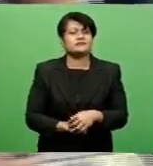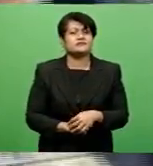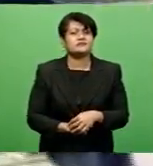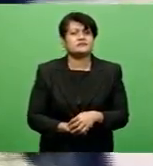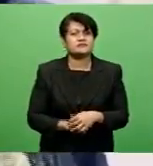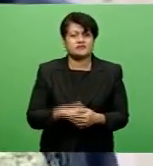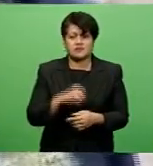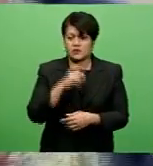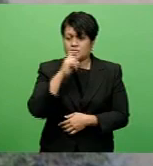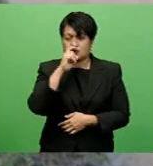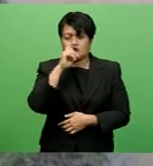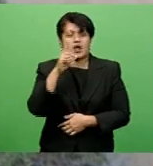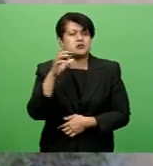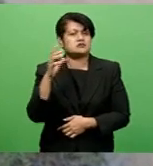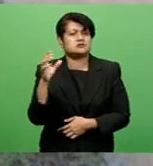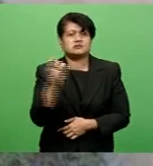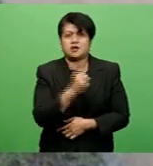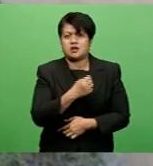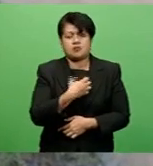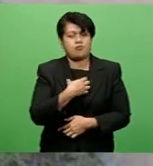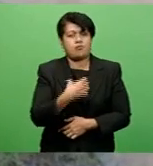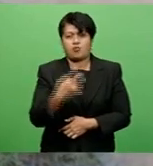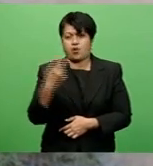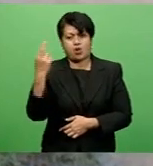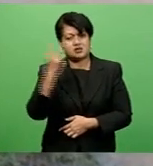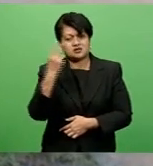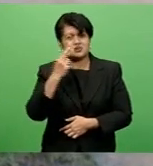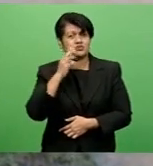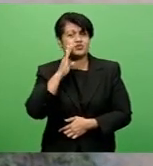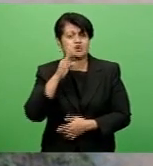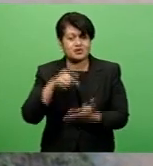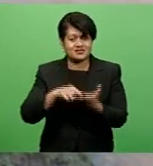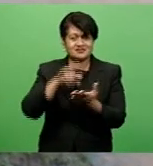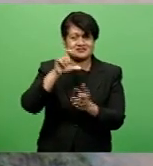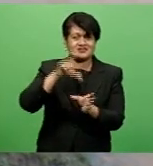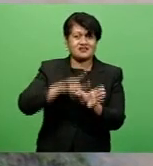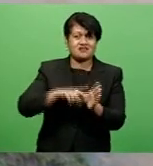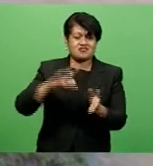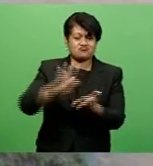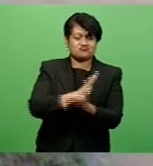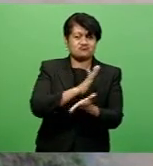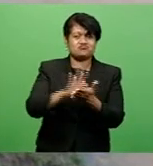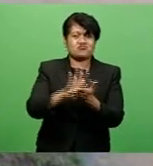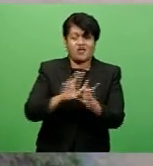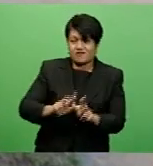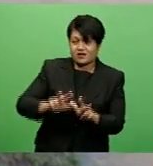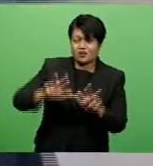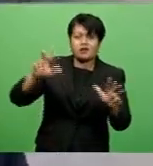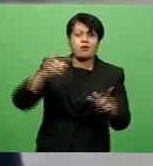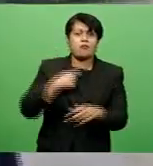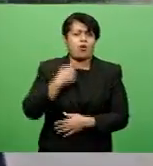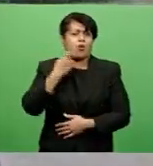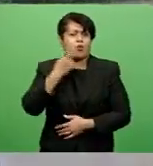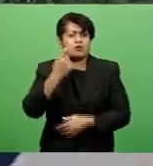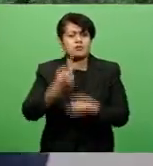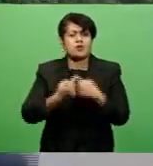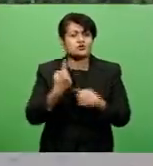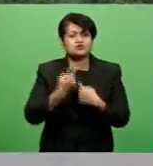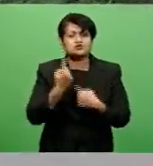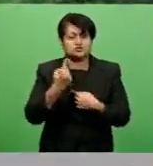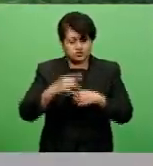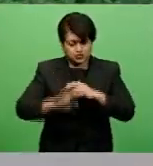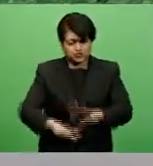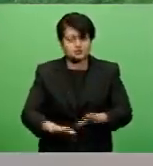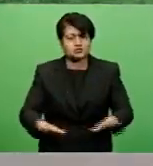We can't take any risk. We saw what Tisiasa did to people in Vanua Levu. I'm worried about my kids, so whenever the rain